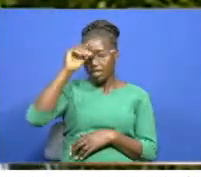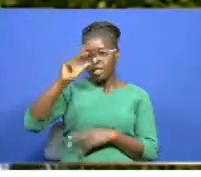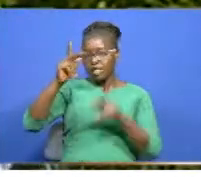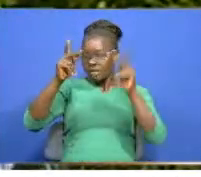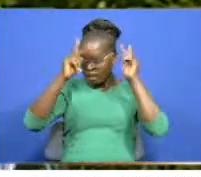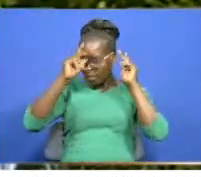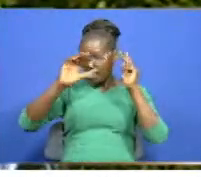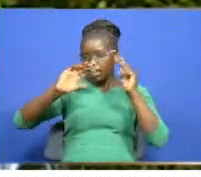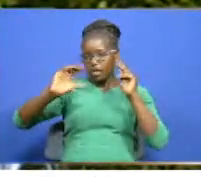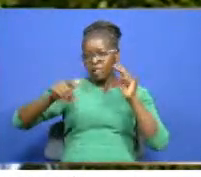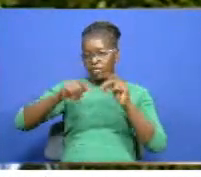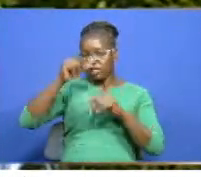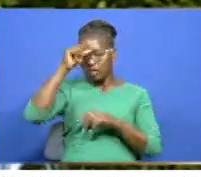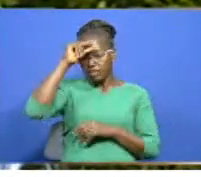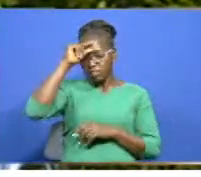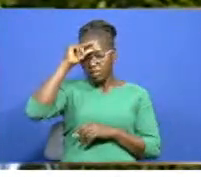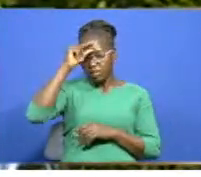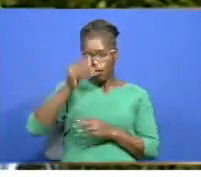government officials